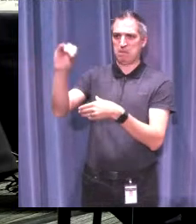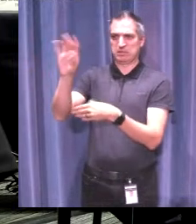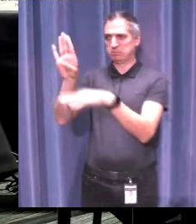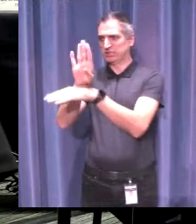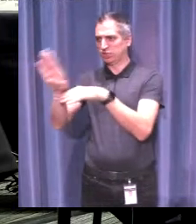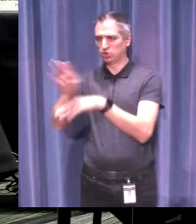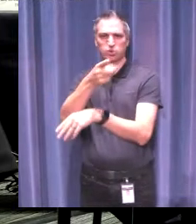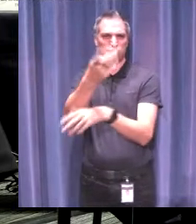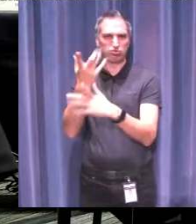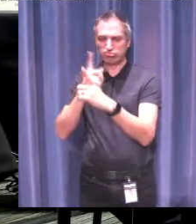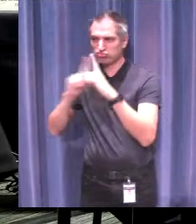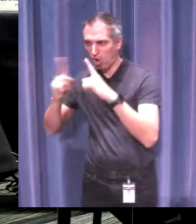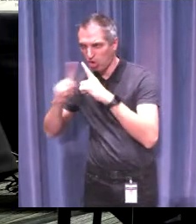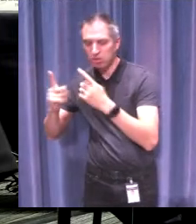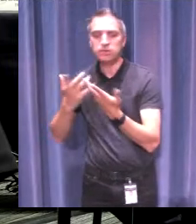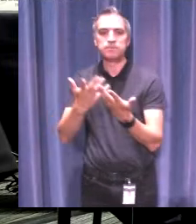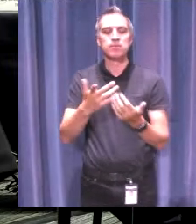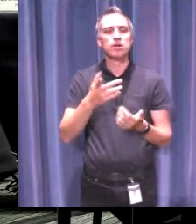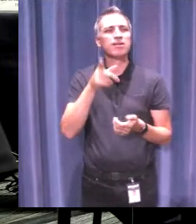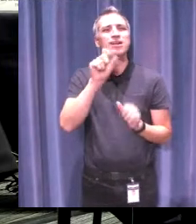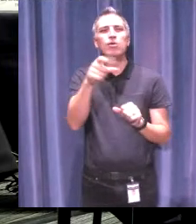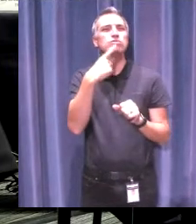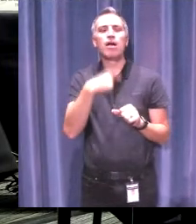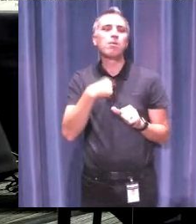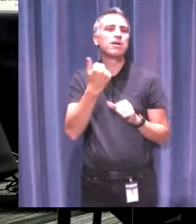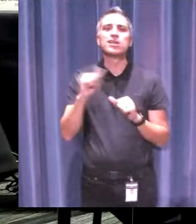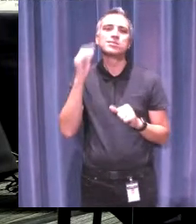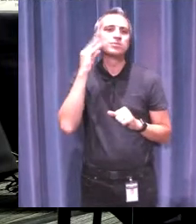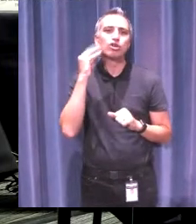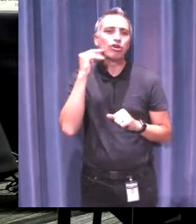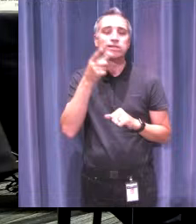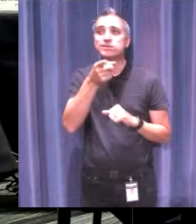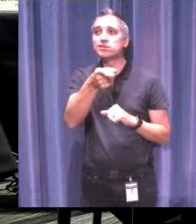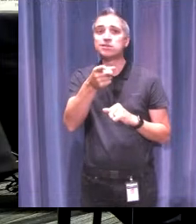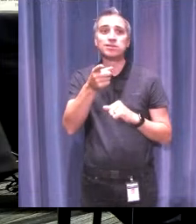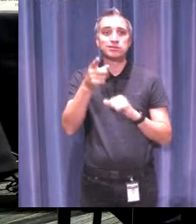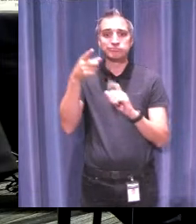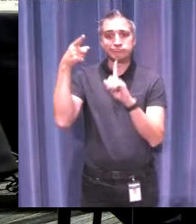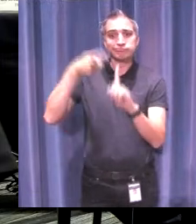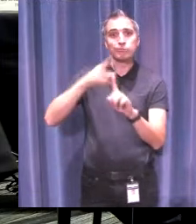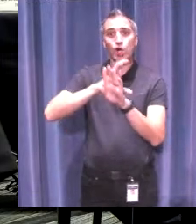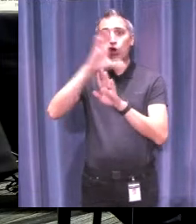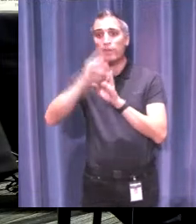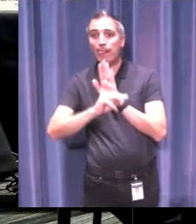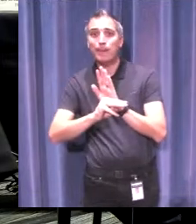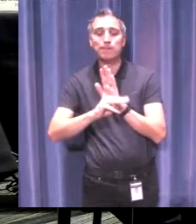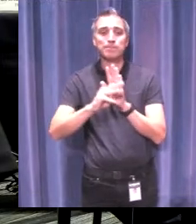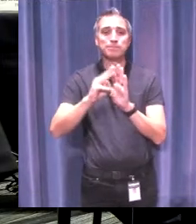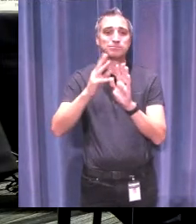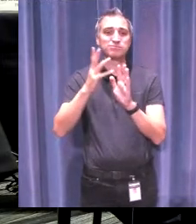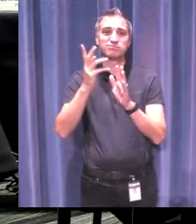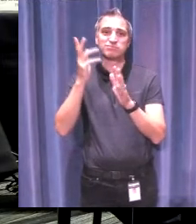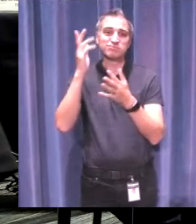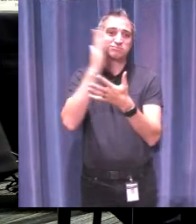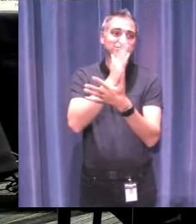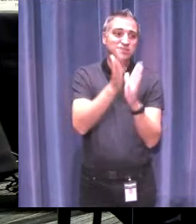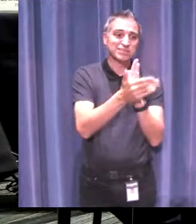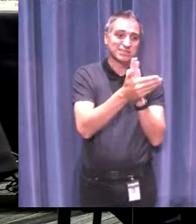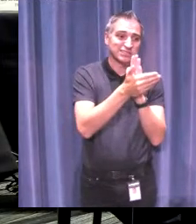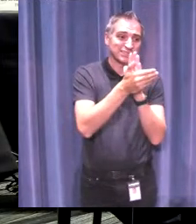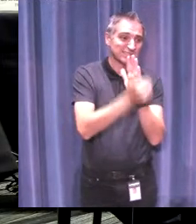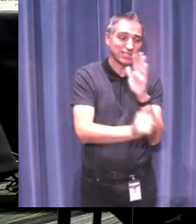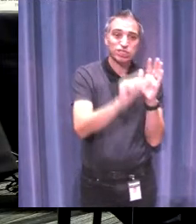talk a little bit about, any experience that you might have in curriculum of areas that could be anywhere from skilled